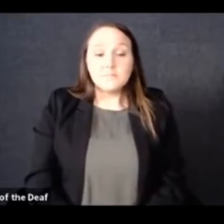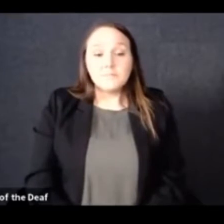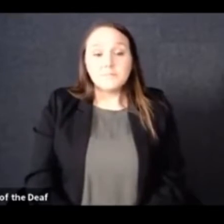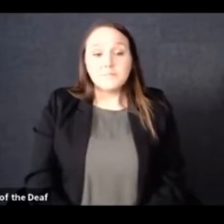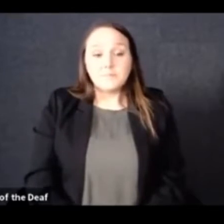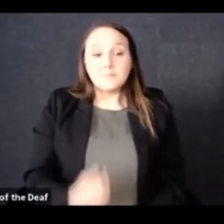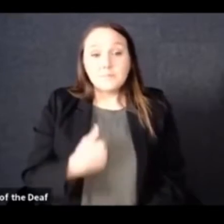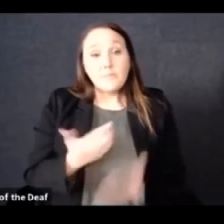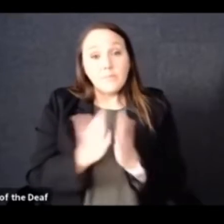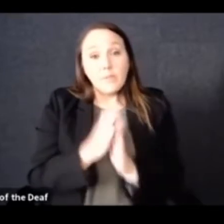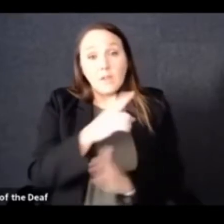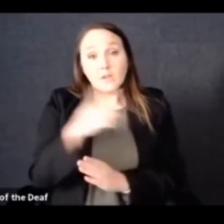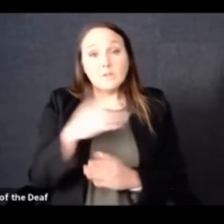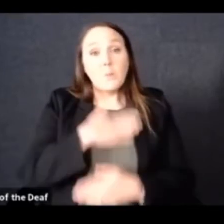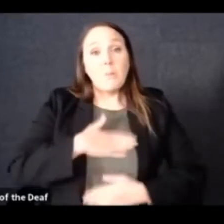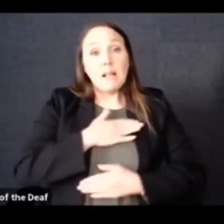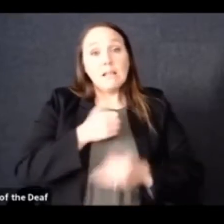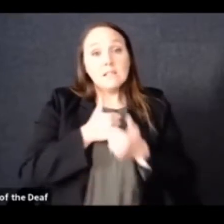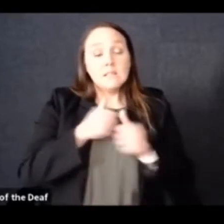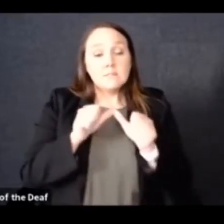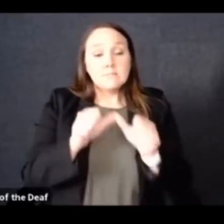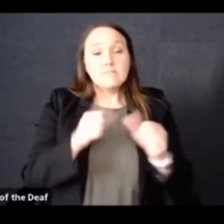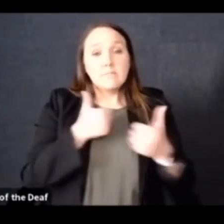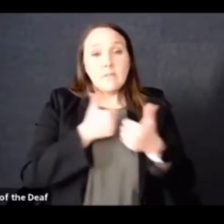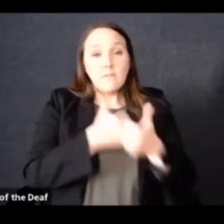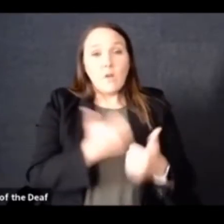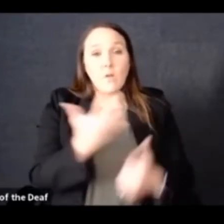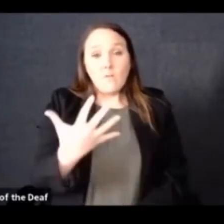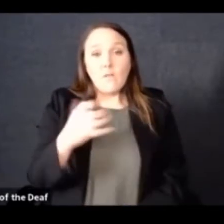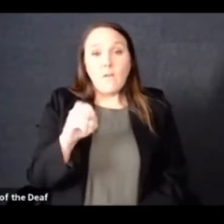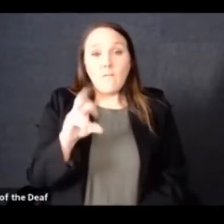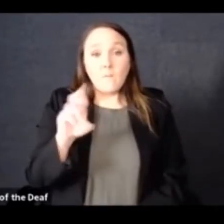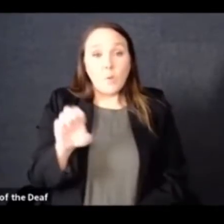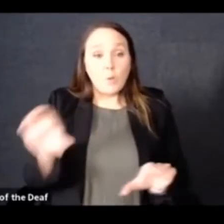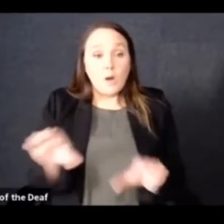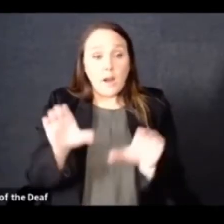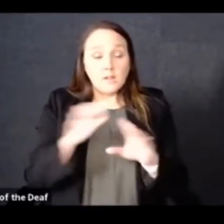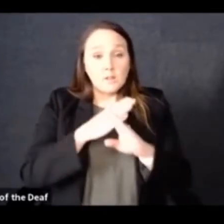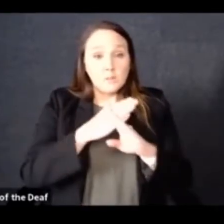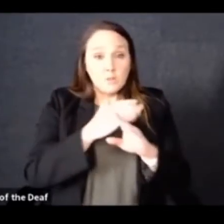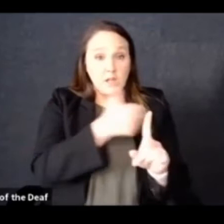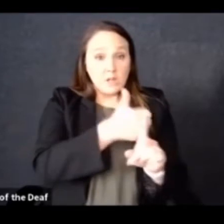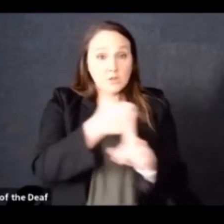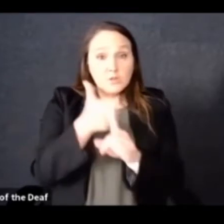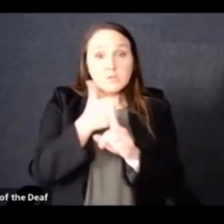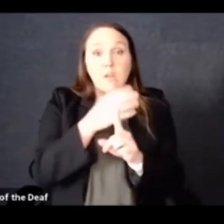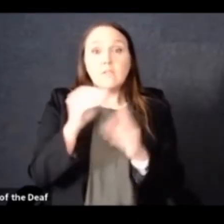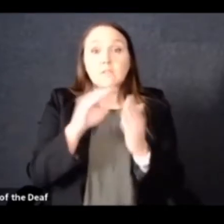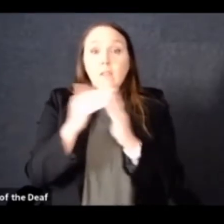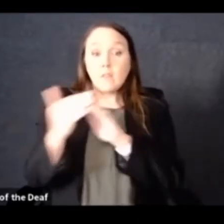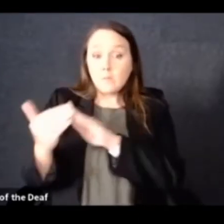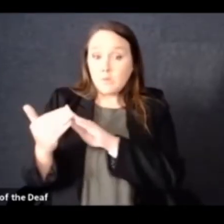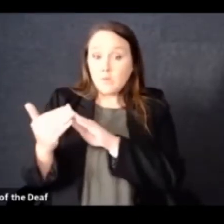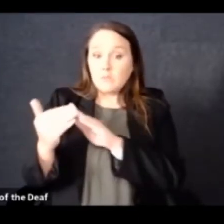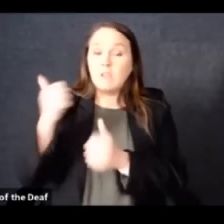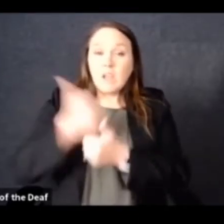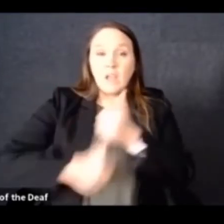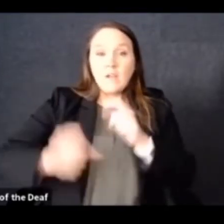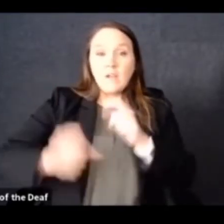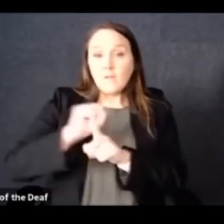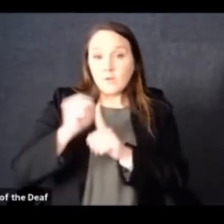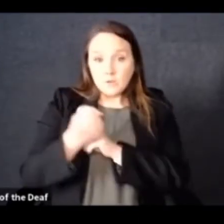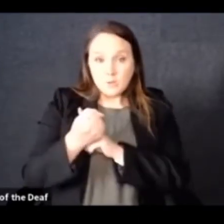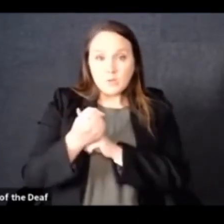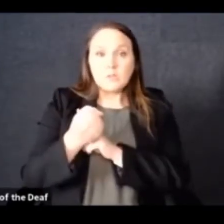I ask you to please continue to practice the 5 core actions in the interest of protecting yourselves and our community, and in every situation